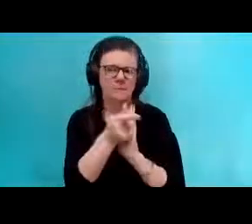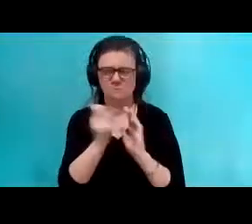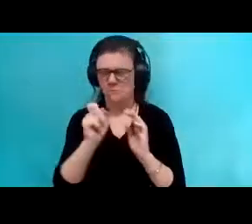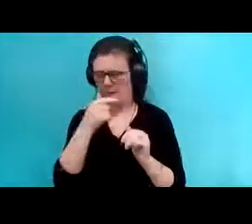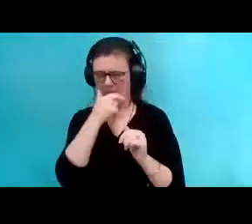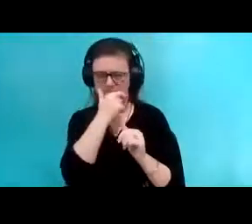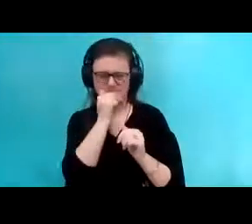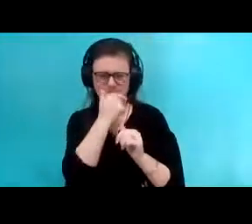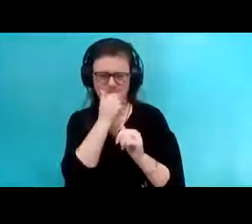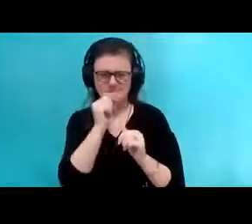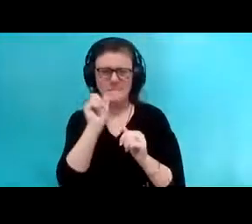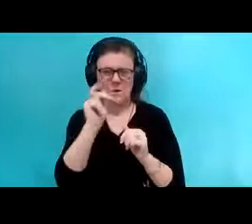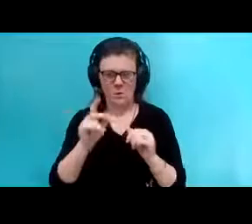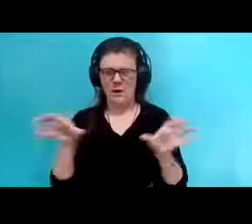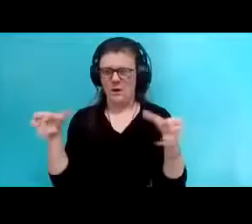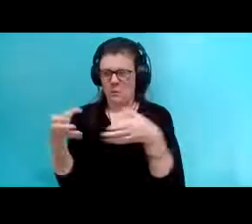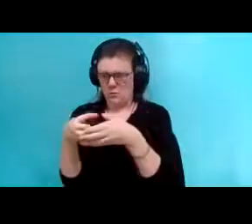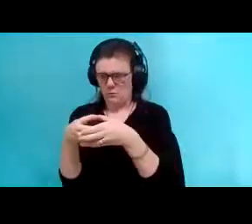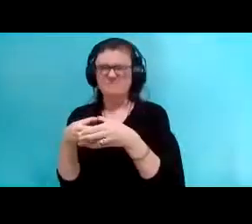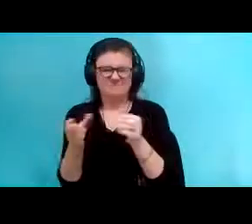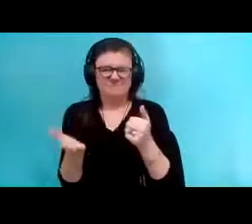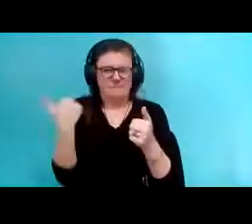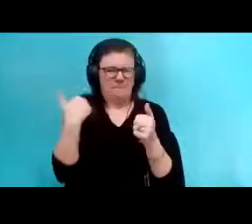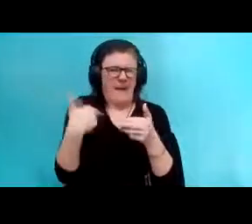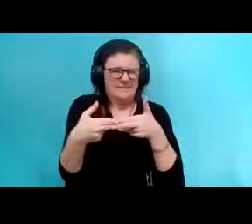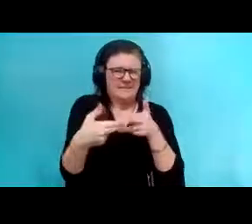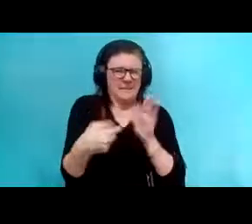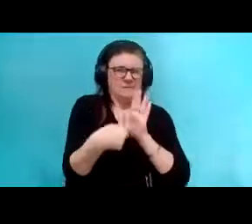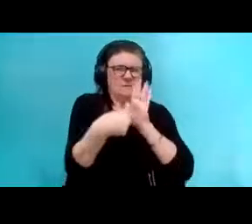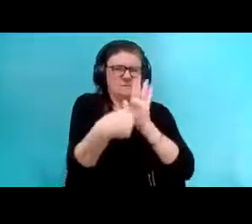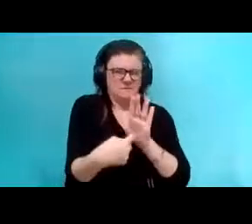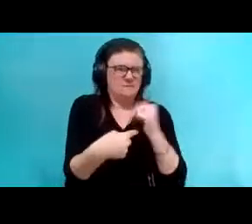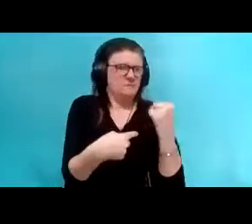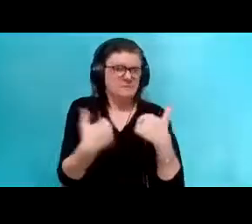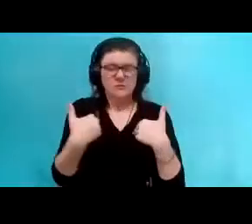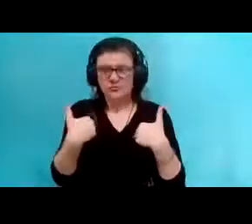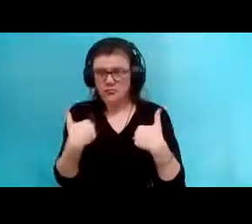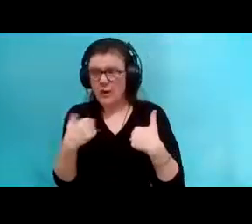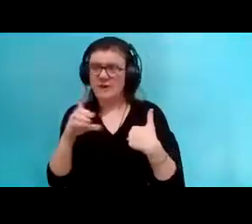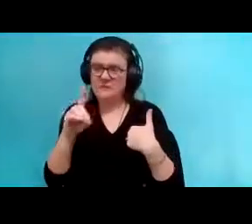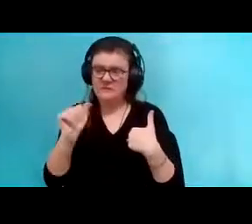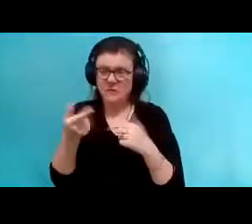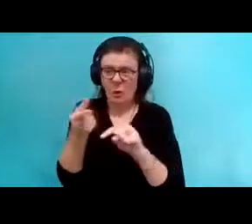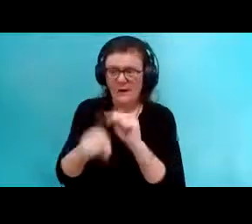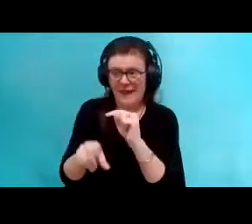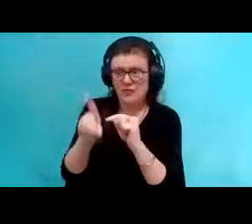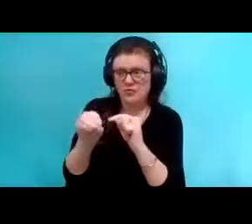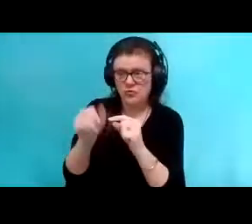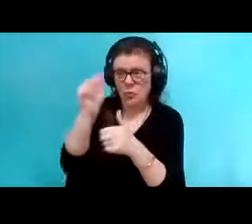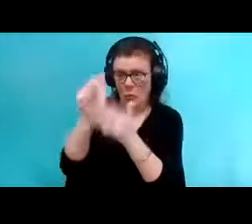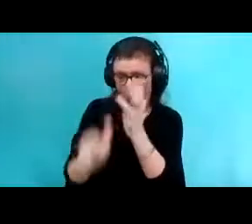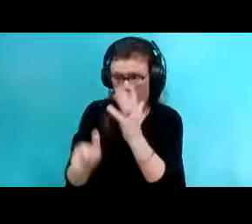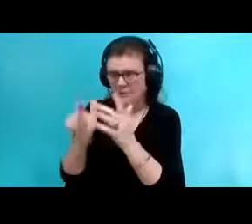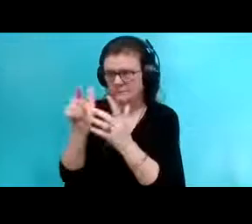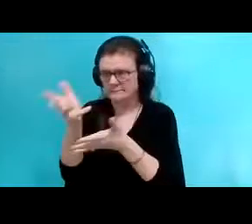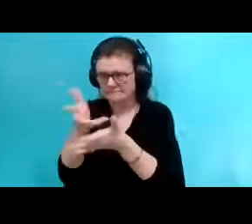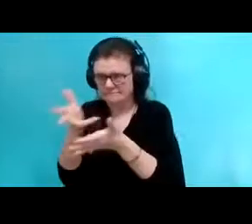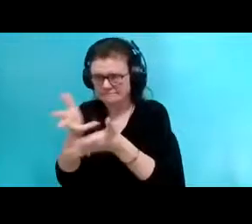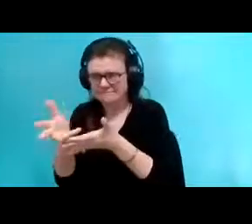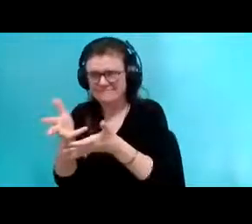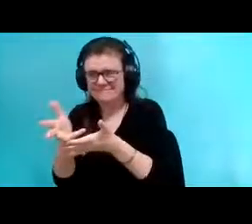By using a grouped version as shown in the previous slide, e.g., do you have a lot of difficulty or cannot do at all for any of the following? However, this